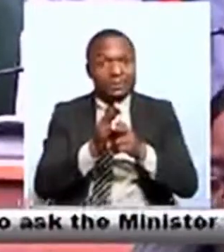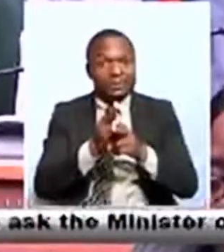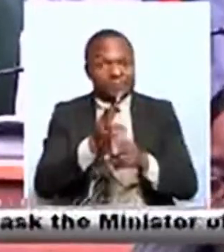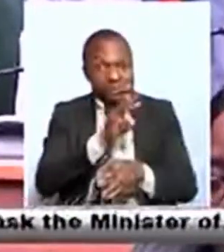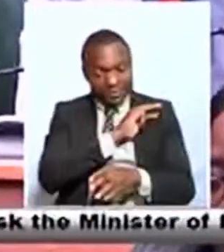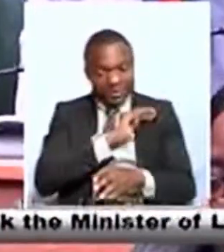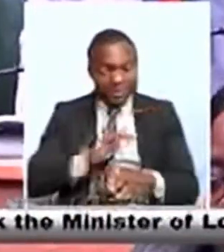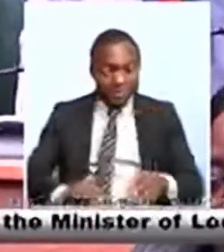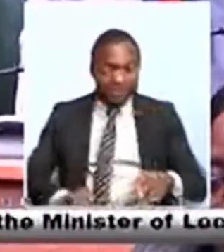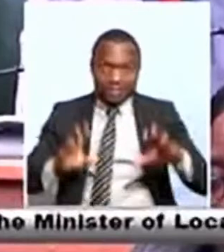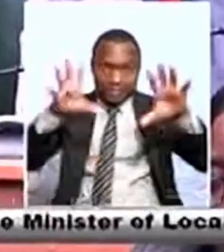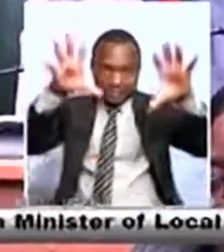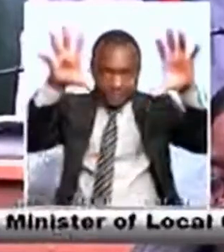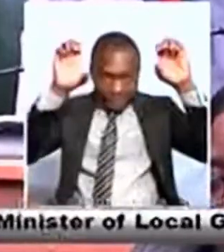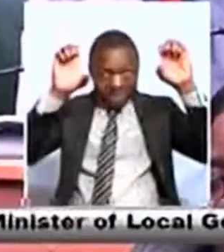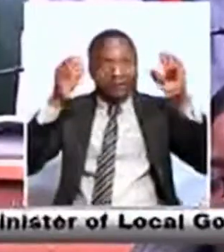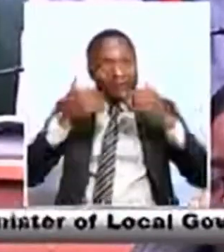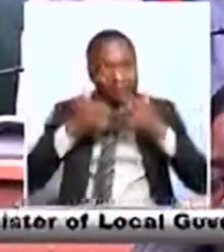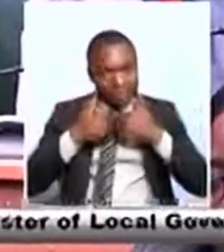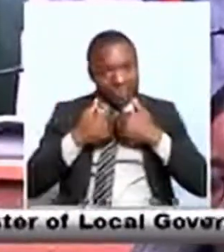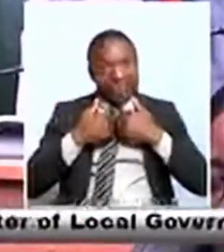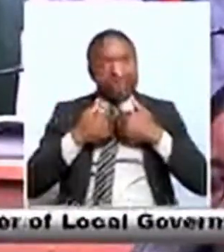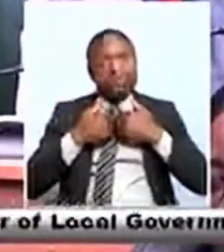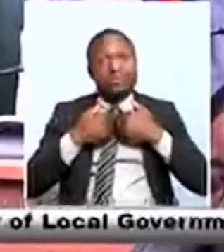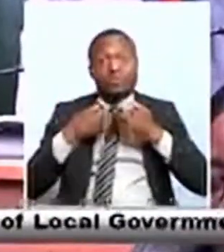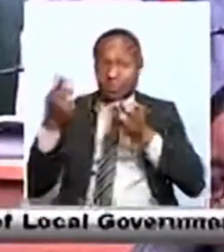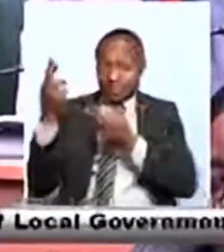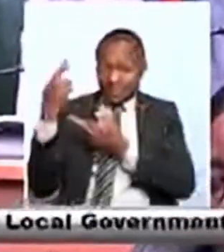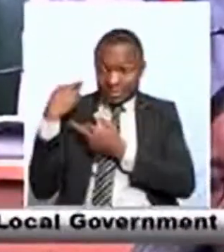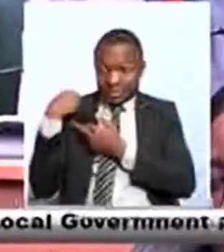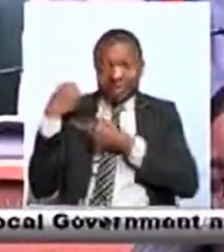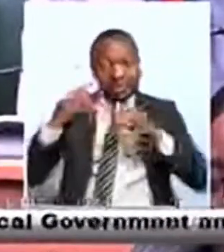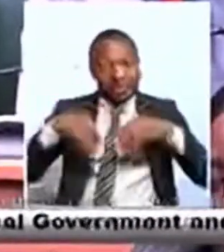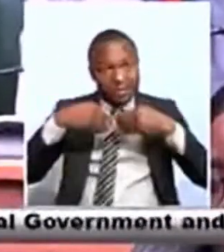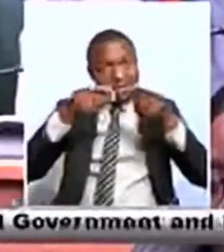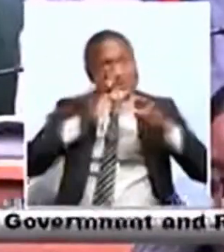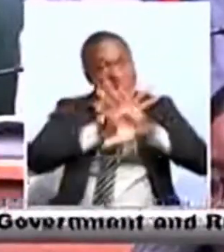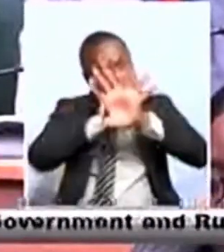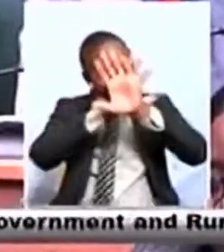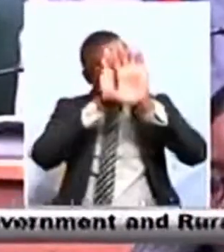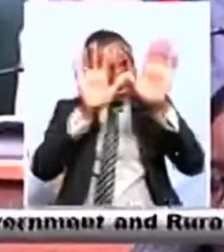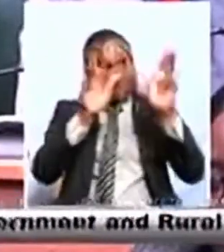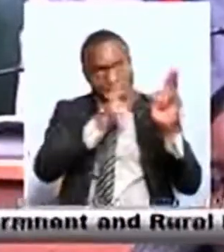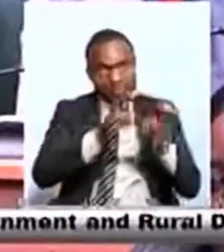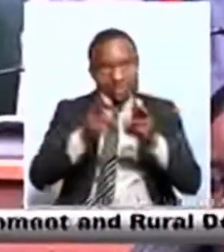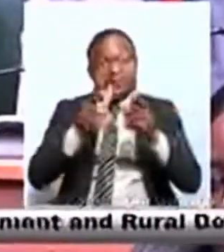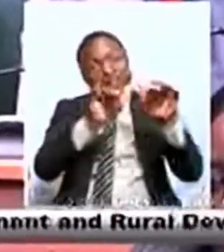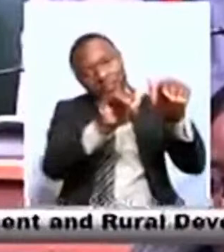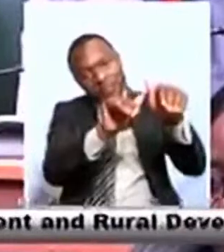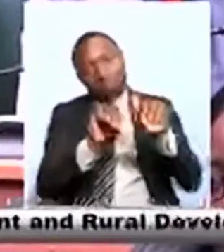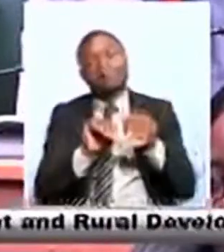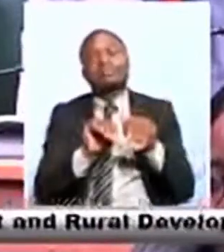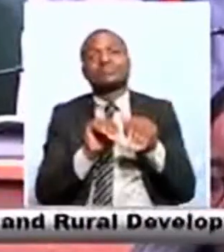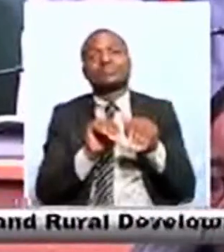to provide very clear answers and also to just avoid